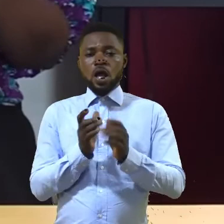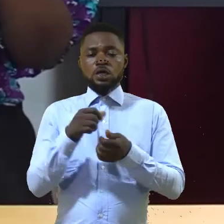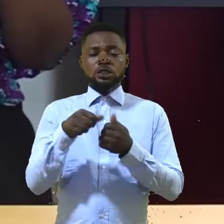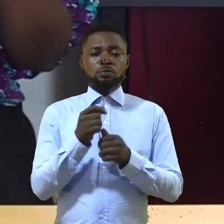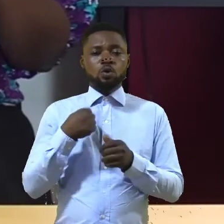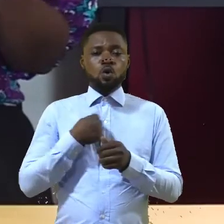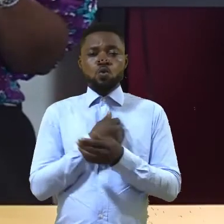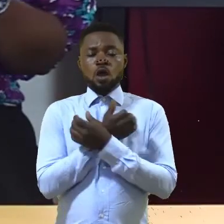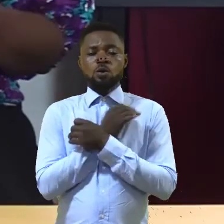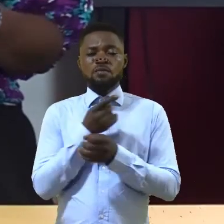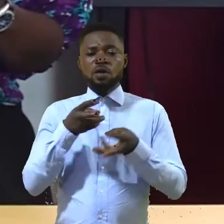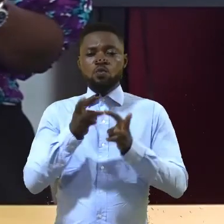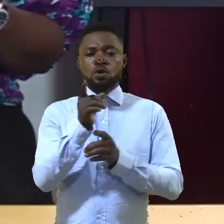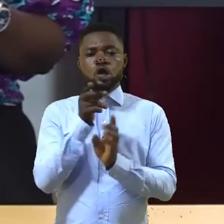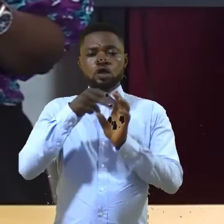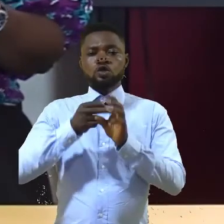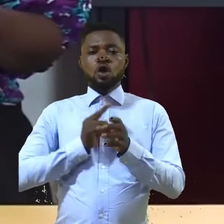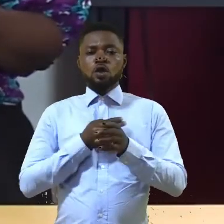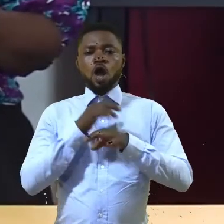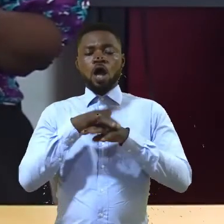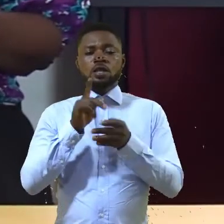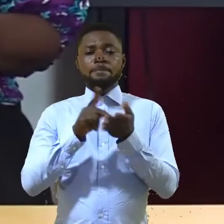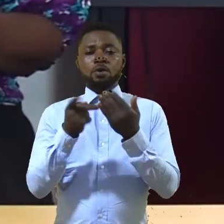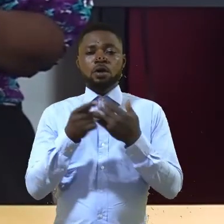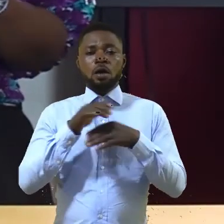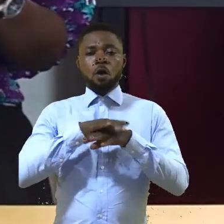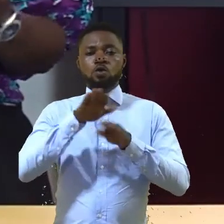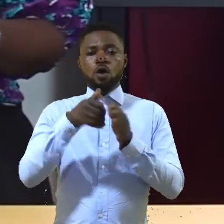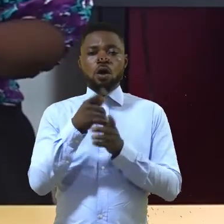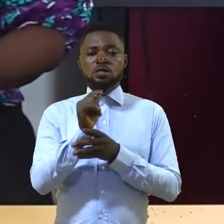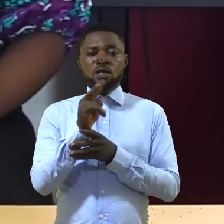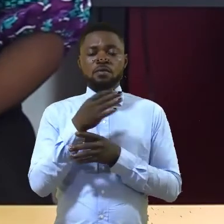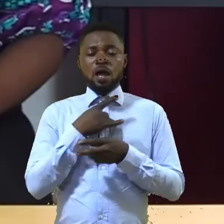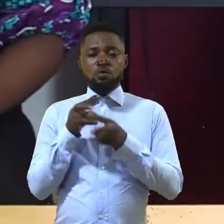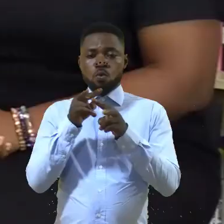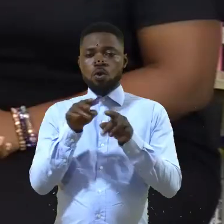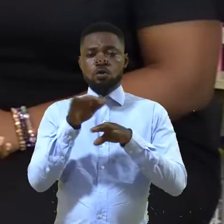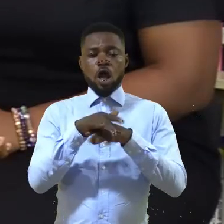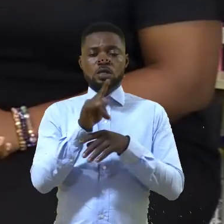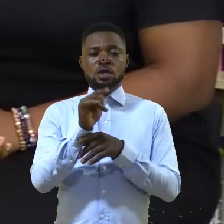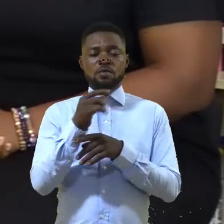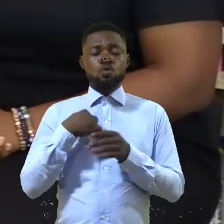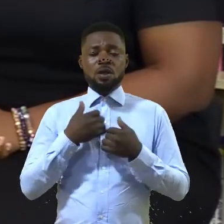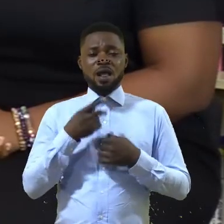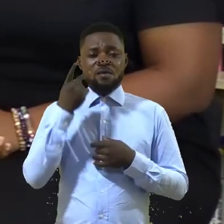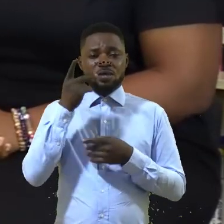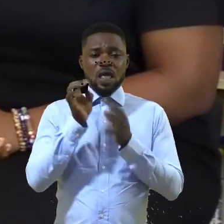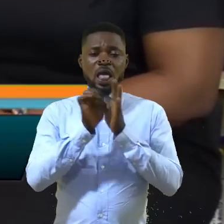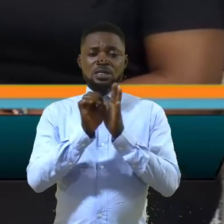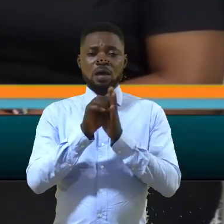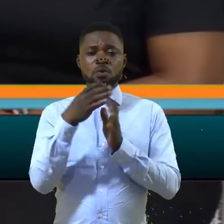the way you join us on the program on all the stations and as you watch on your screen. We have seen example